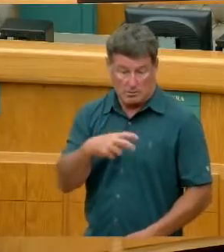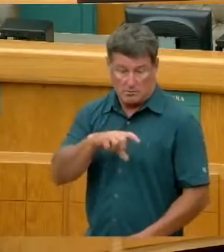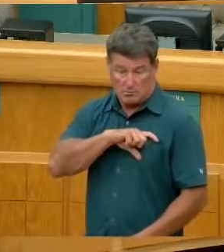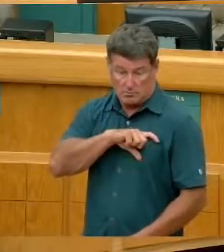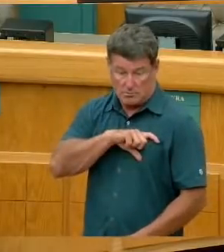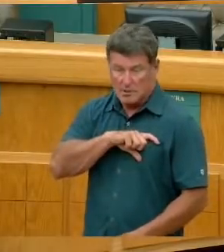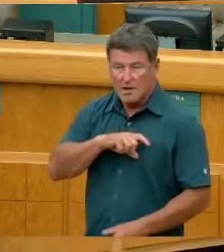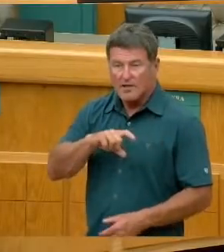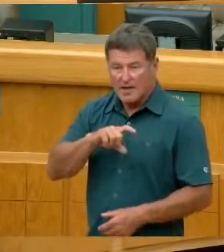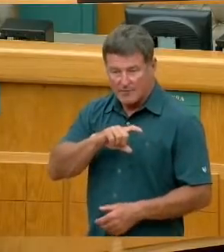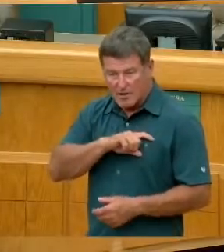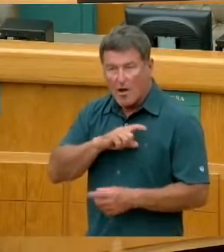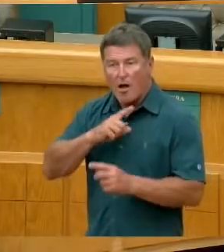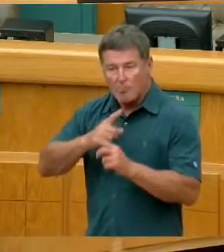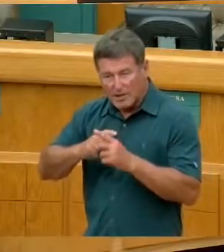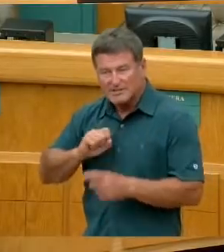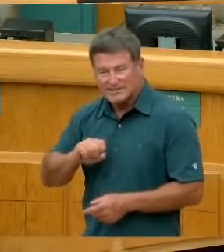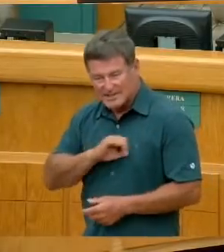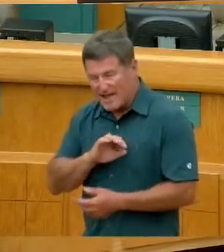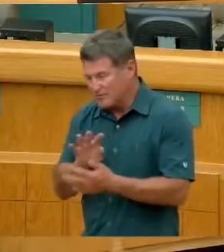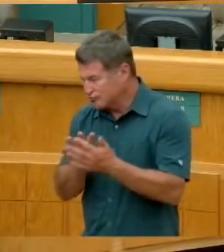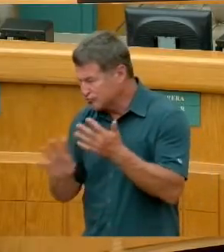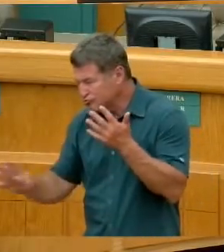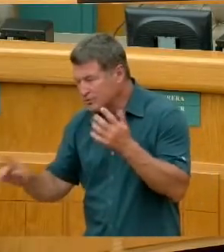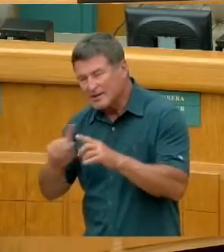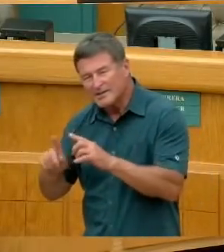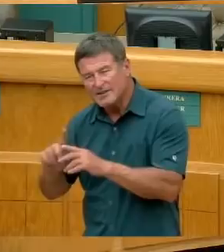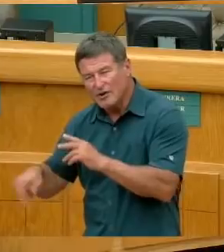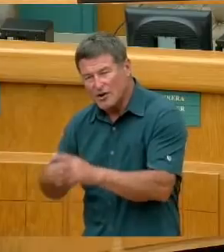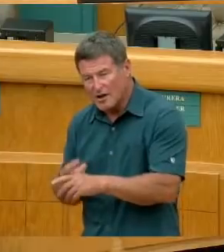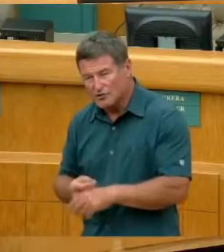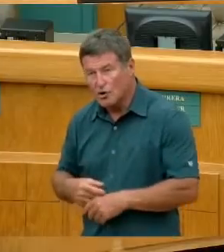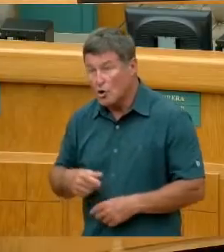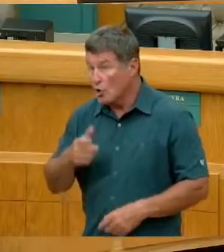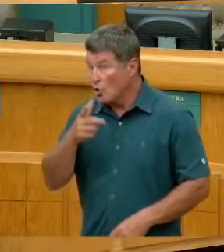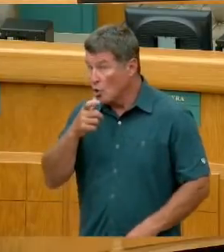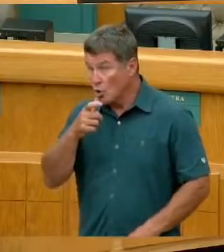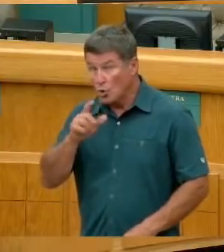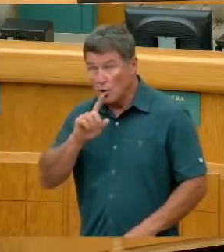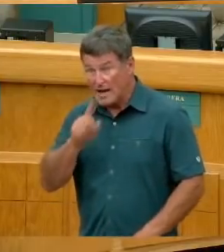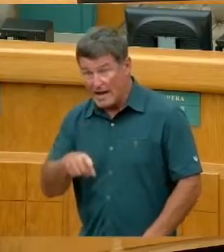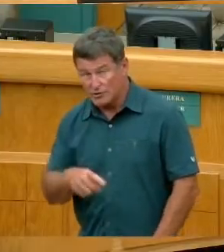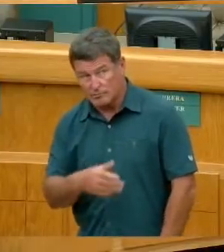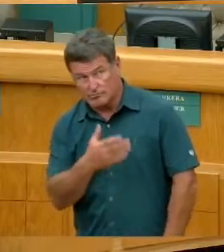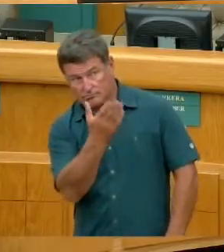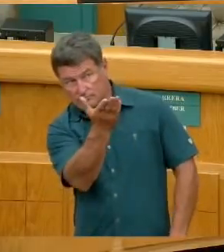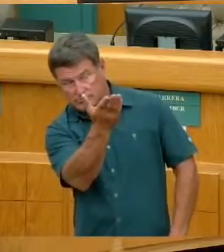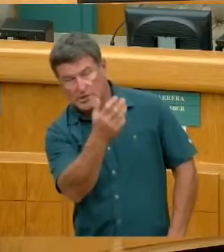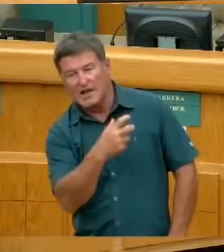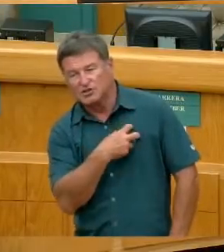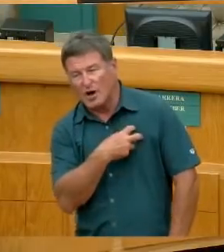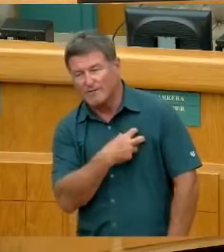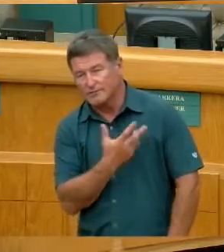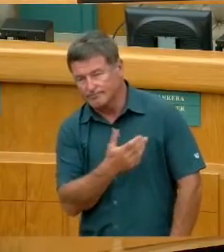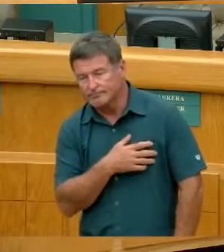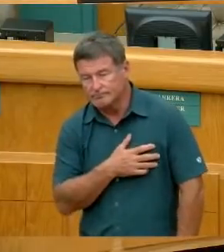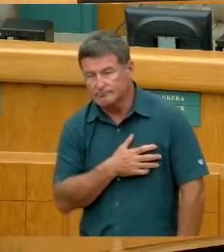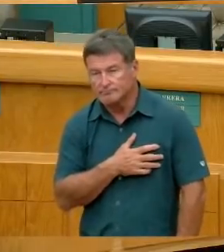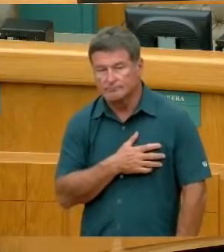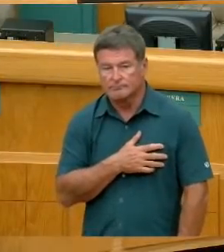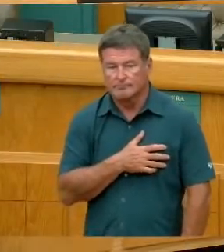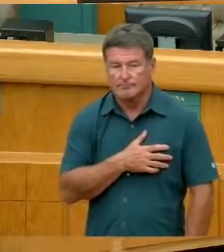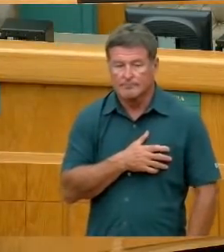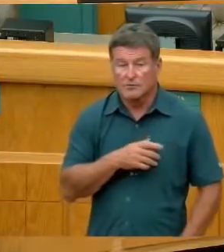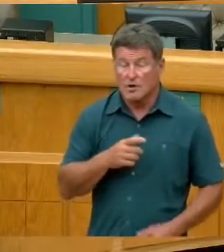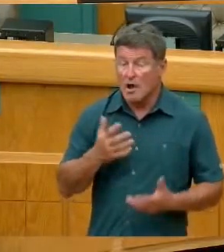not necessarily all correctional officers. So I think he would have to be really the person to identify that.